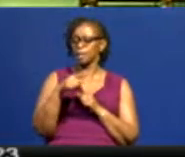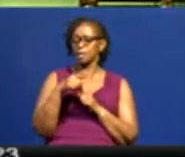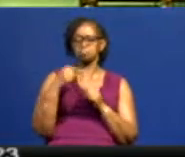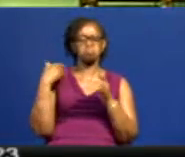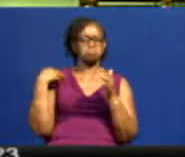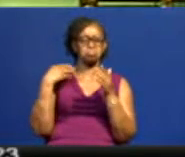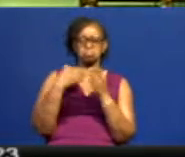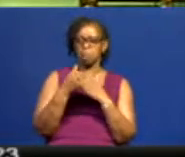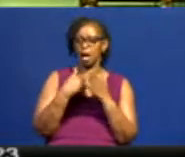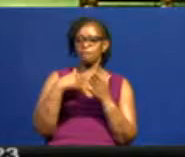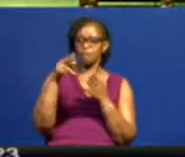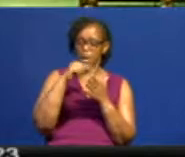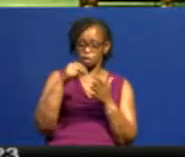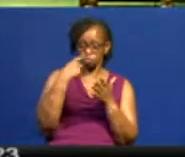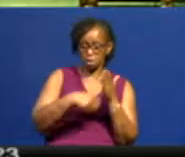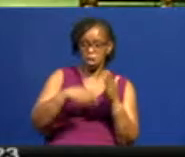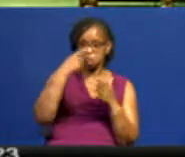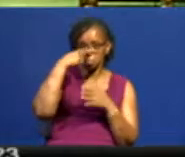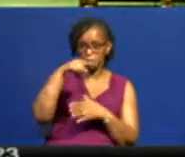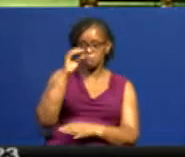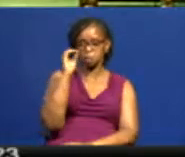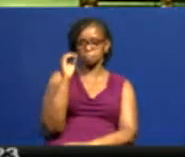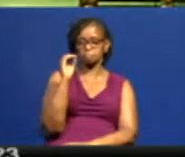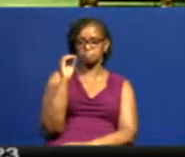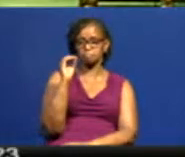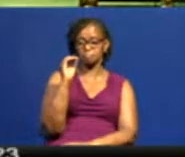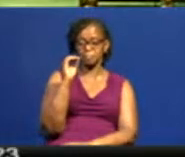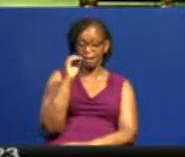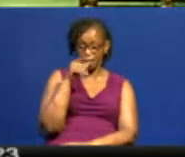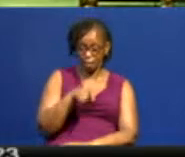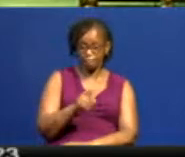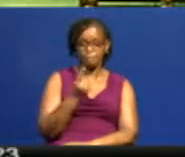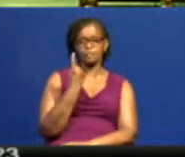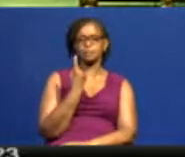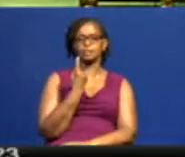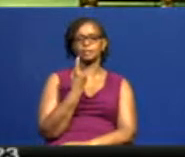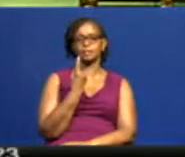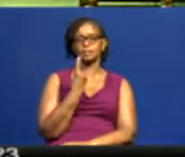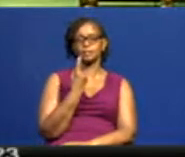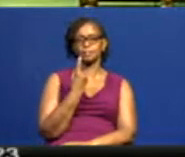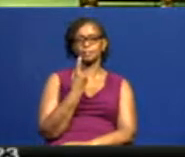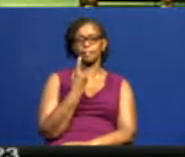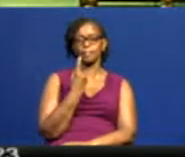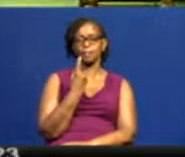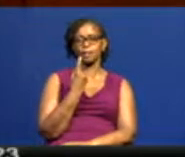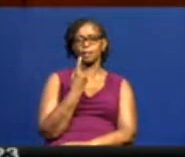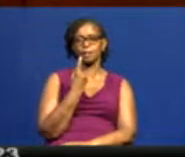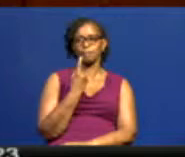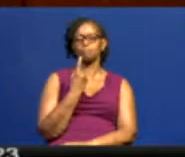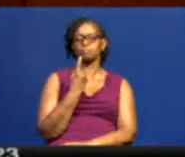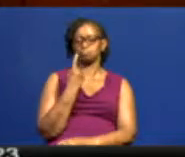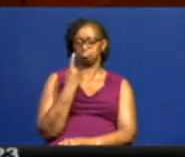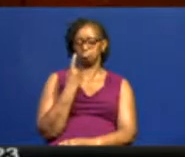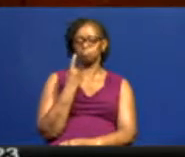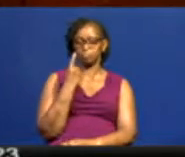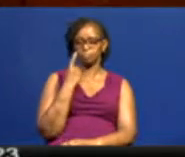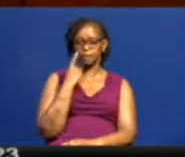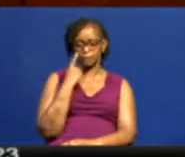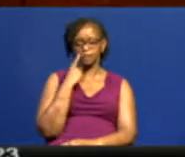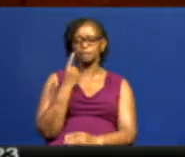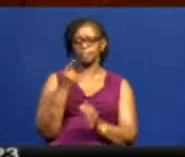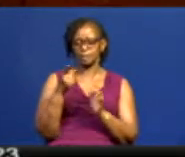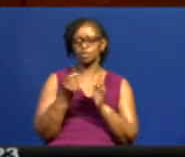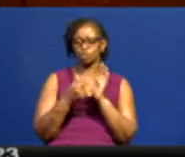country. I'm surprised that this is the first national tax policy, and that is why there have been problems in this country in respect to